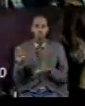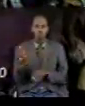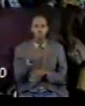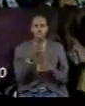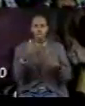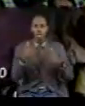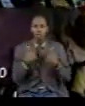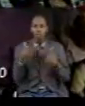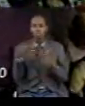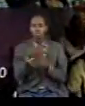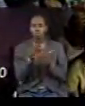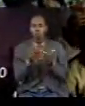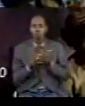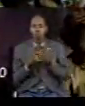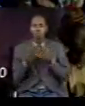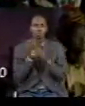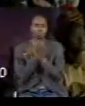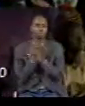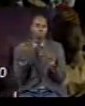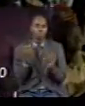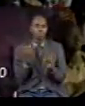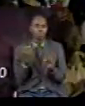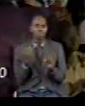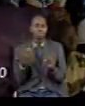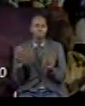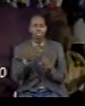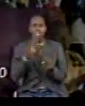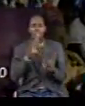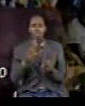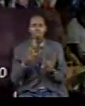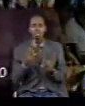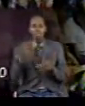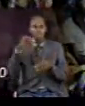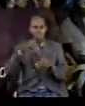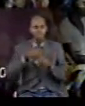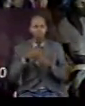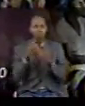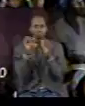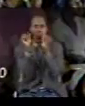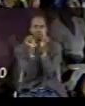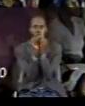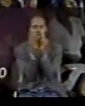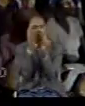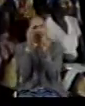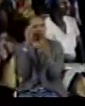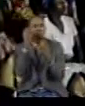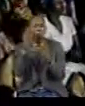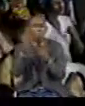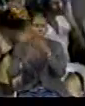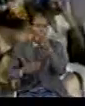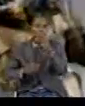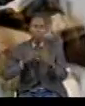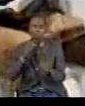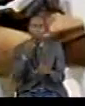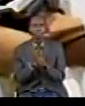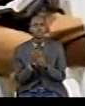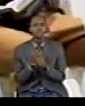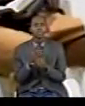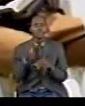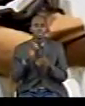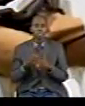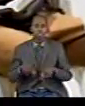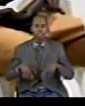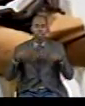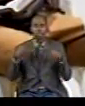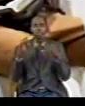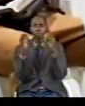had been in bondage for centuries in the land of bondage. But now, their